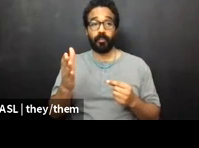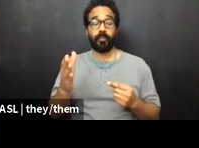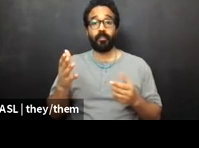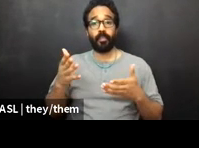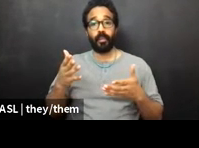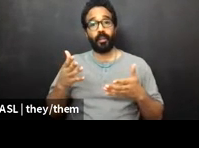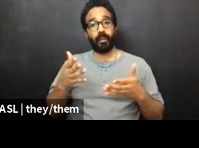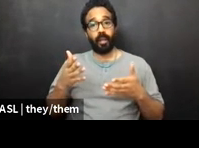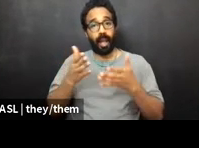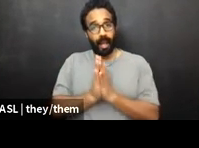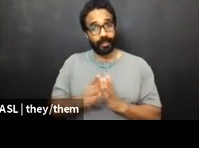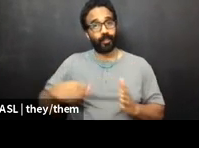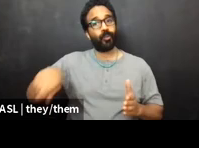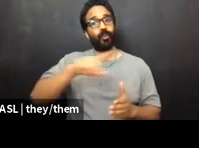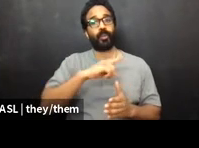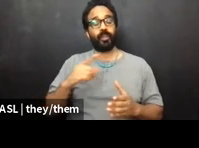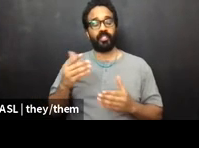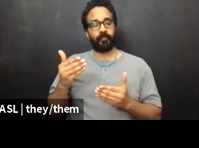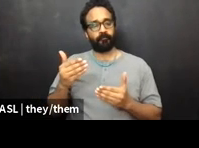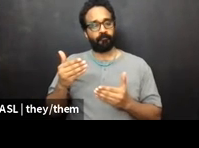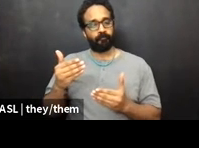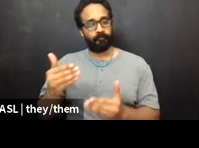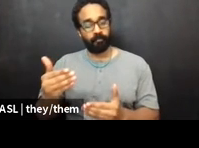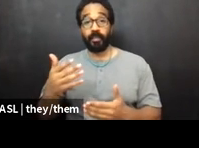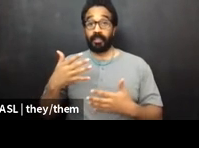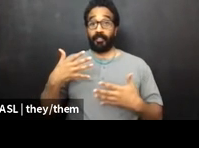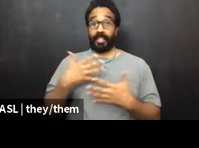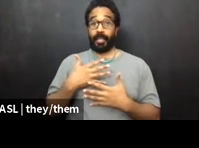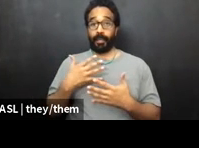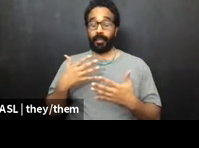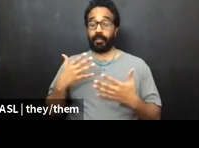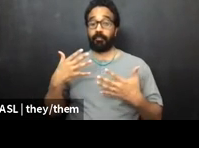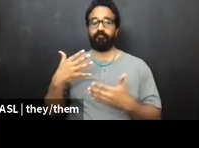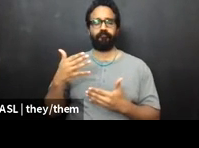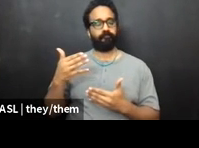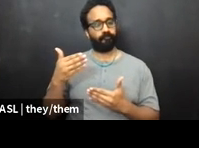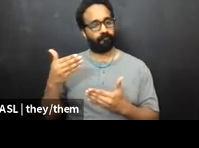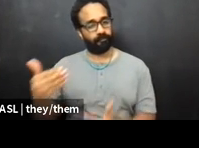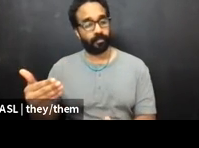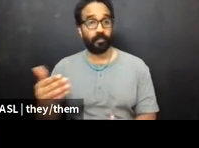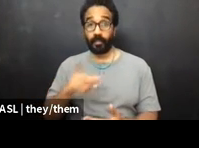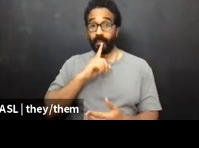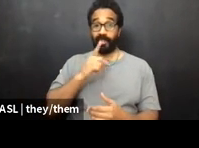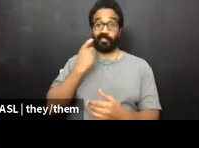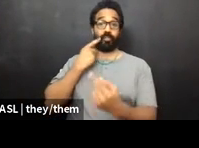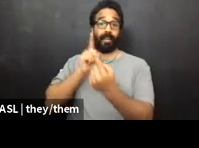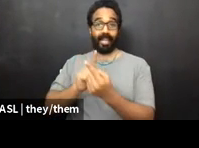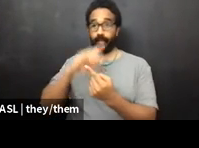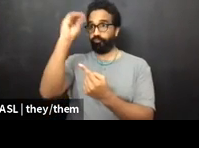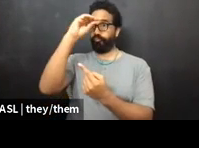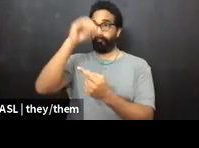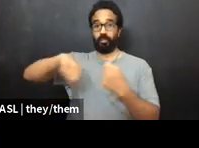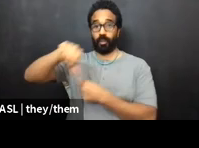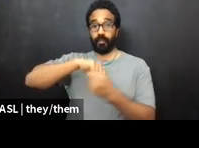fear of getting to know each other without knowing anything about each other, not even your